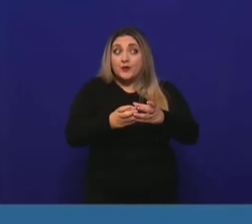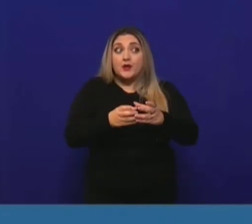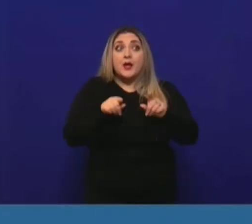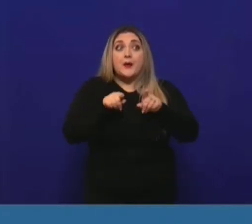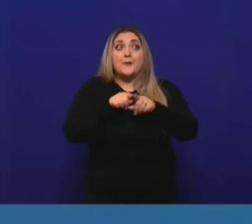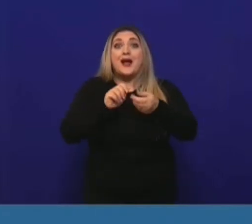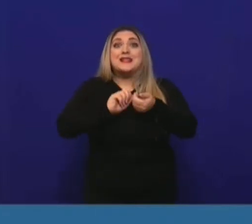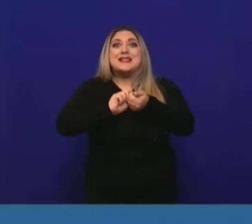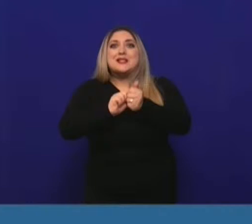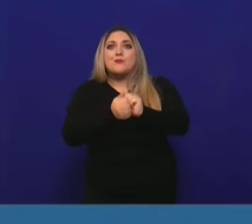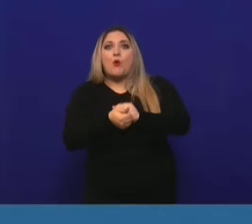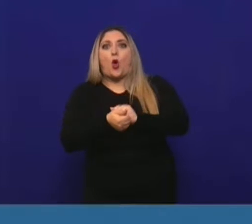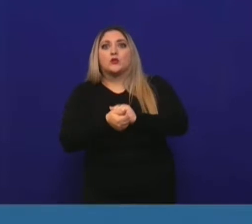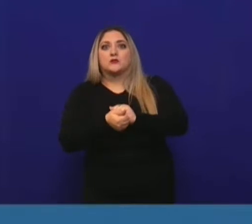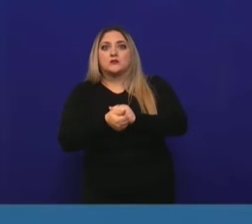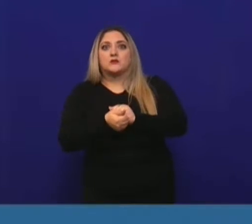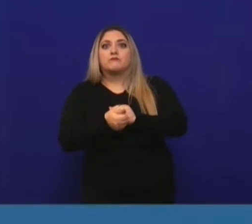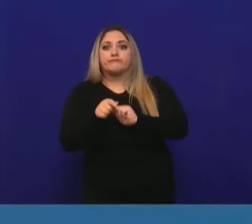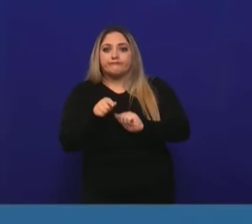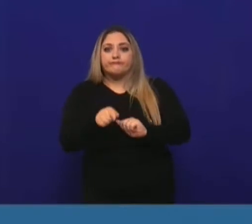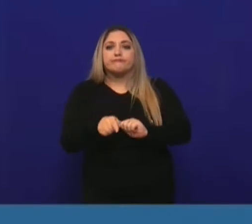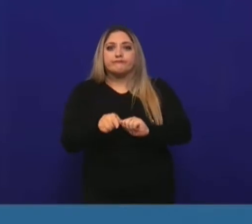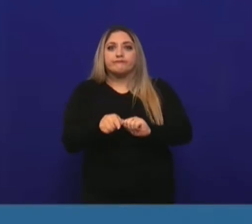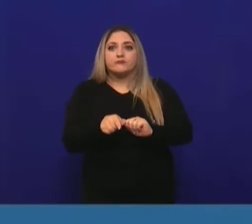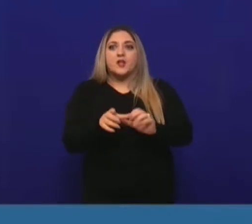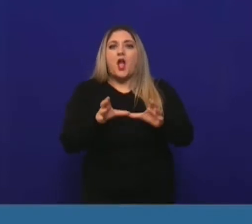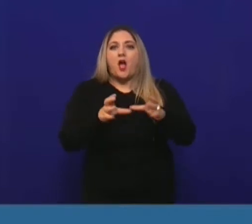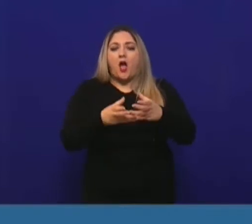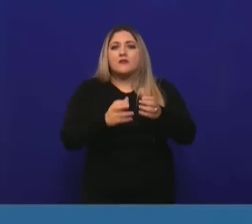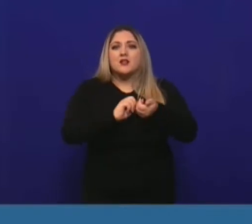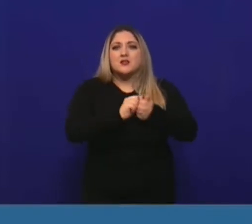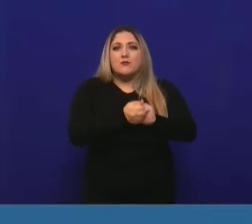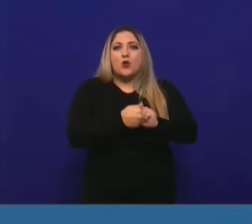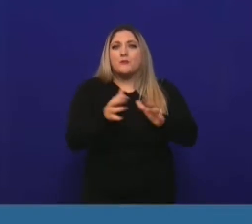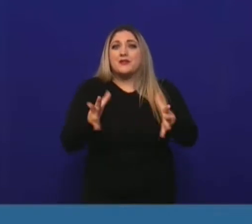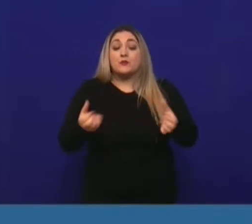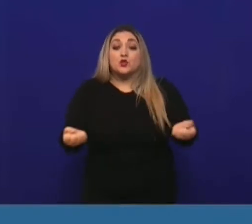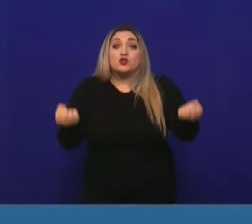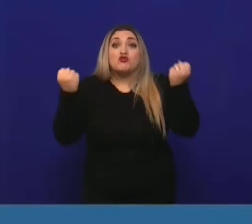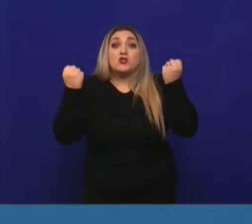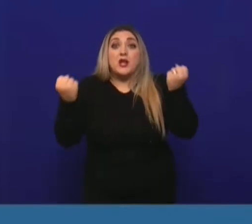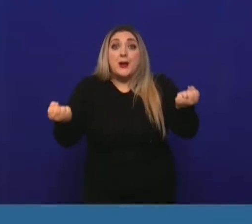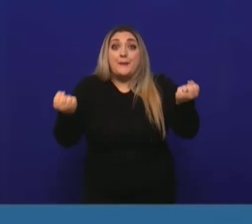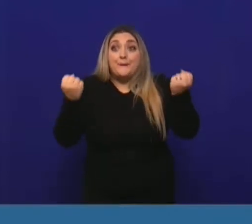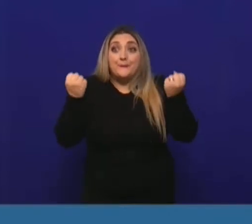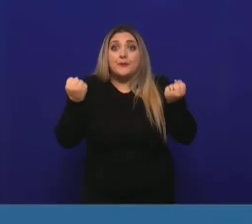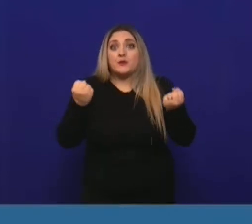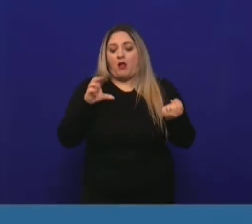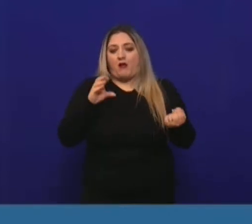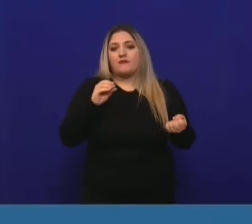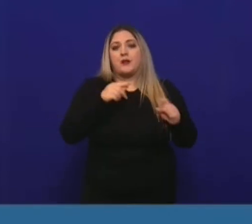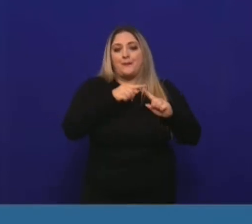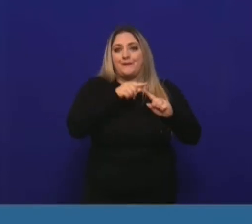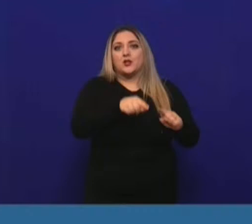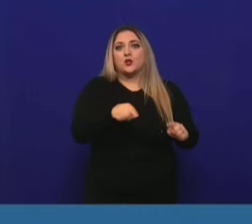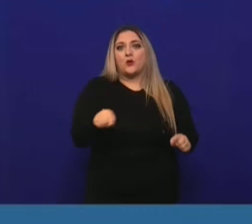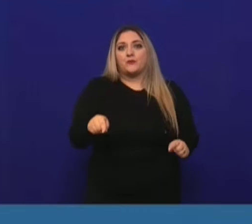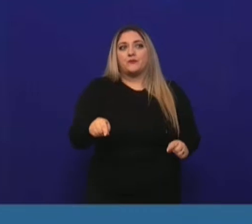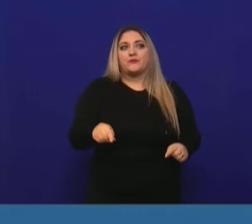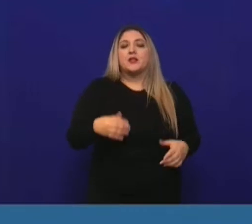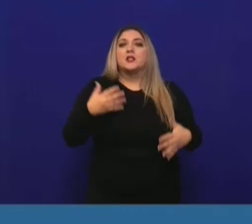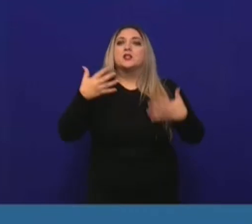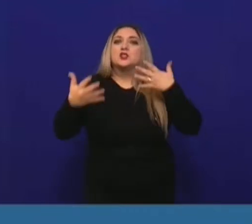sports institutions. Bħal pereżempju gyms u attività oħra. Xi ħaġa partikolari li qed